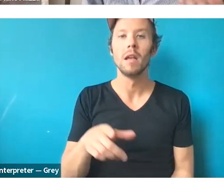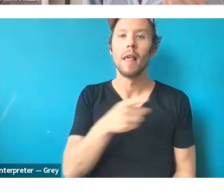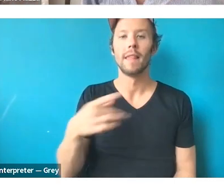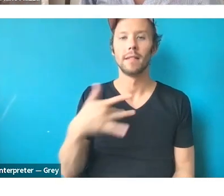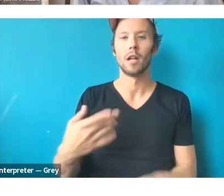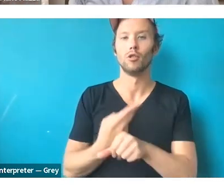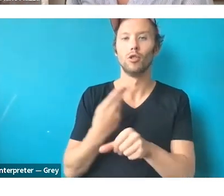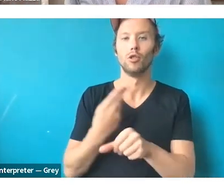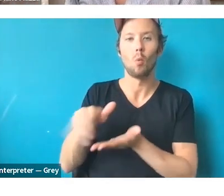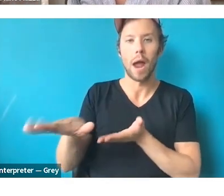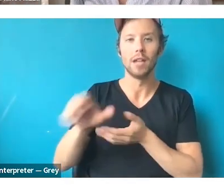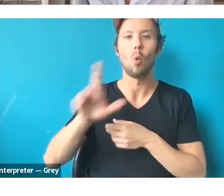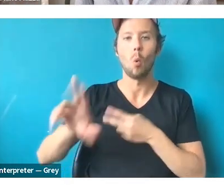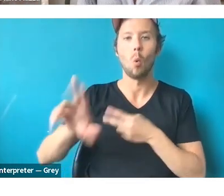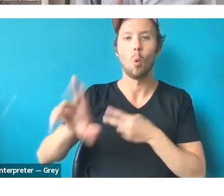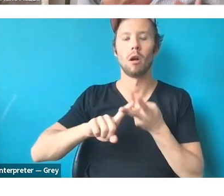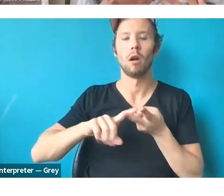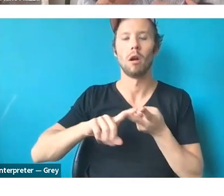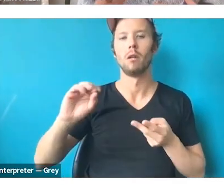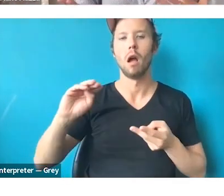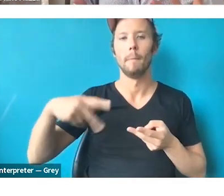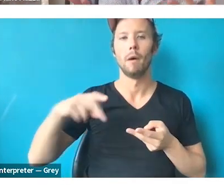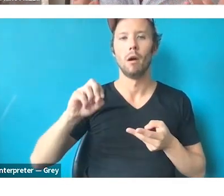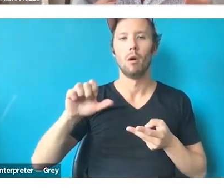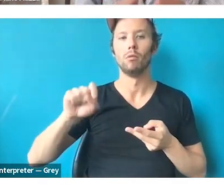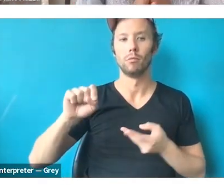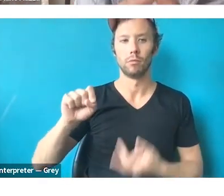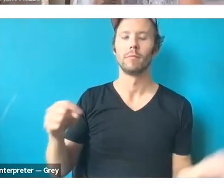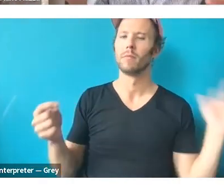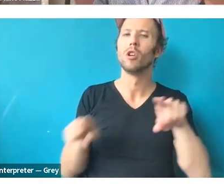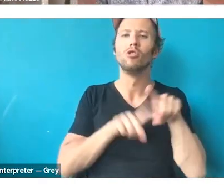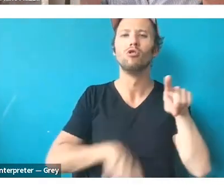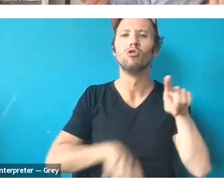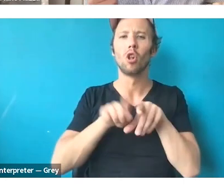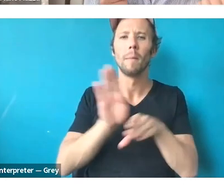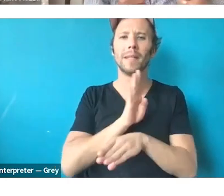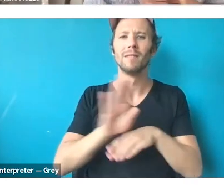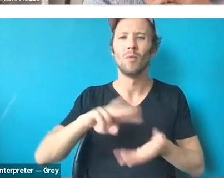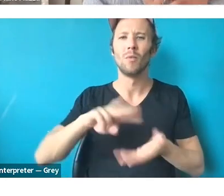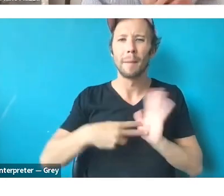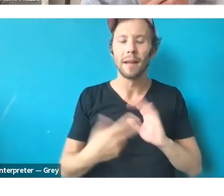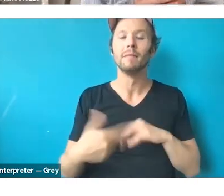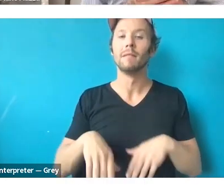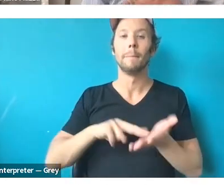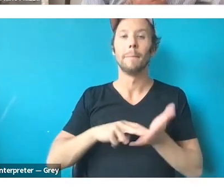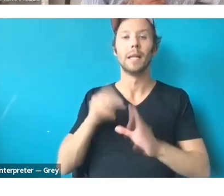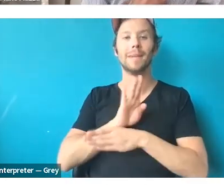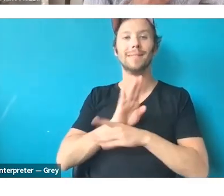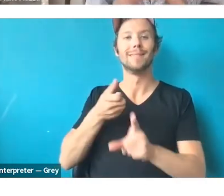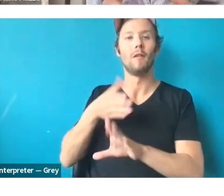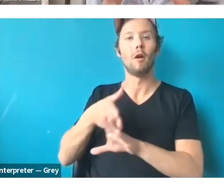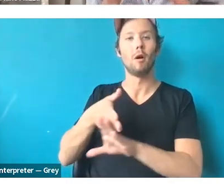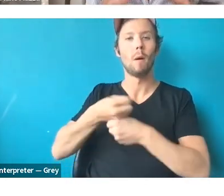is a resource. So circular businesses are businesses that consider the afterlife of your product.